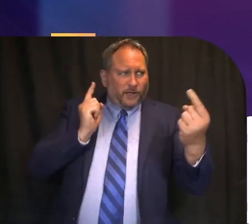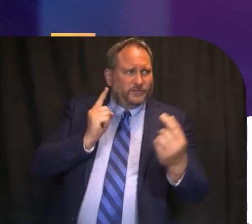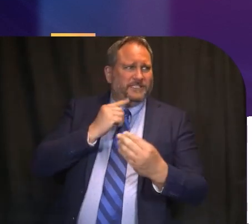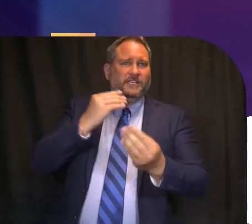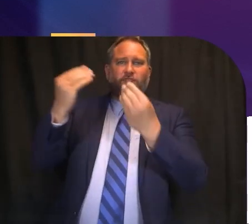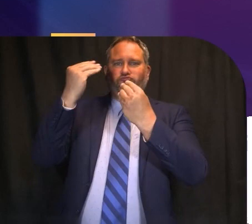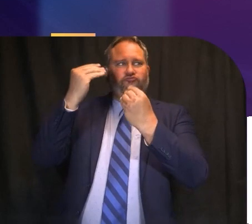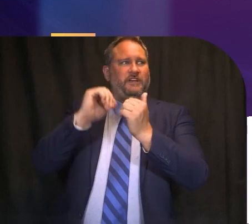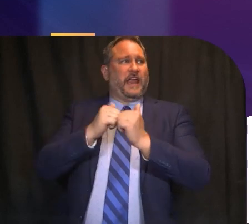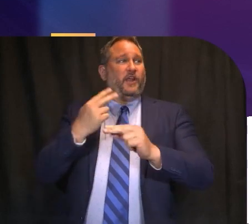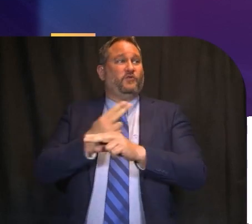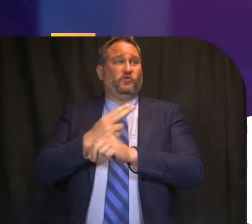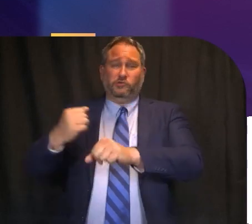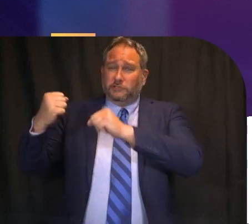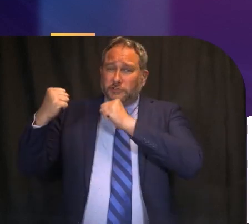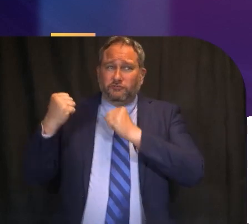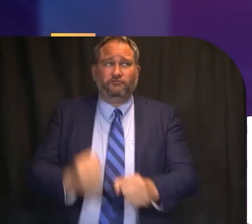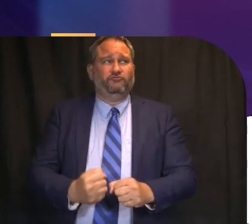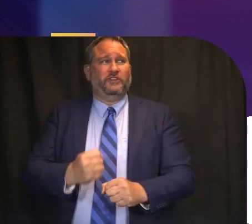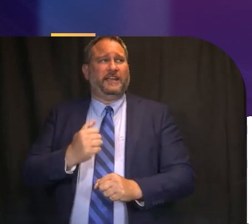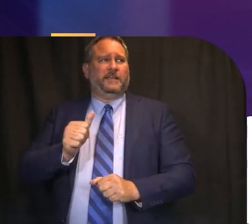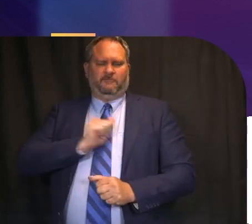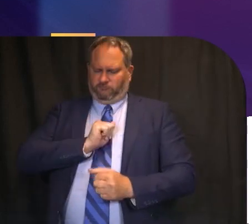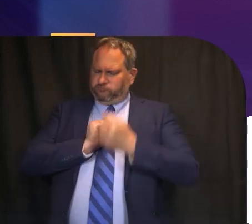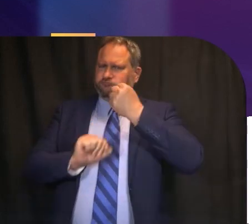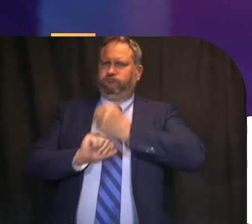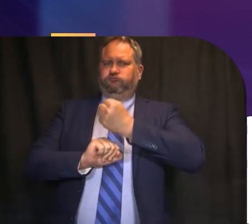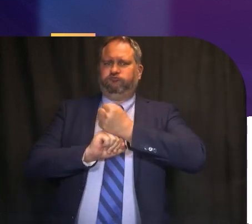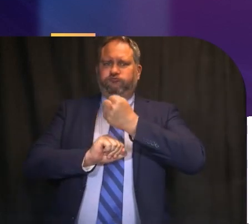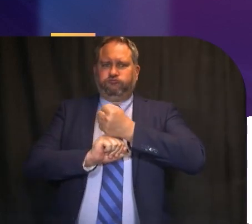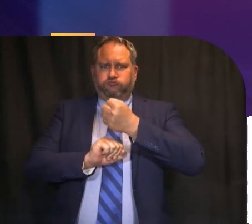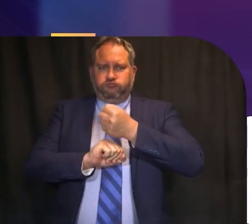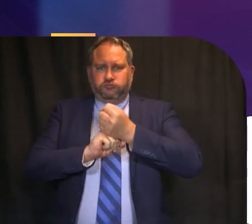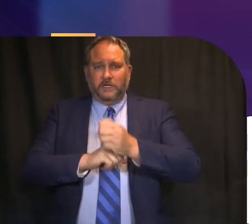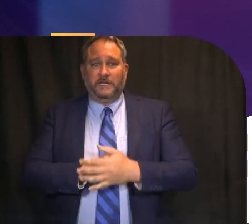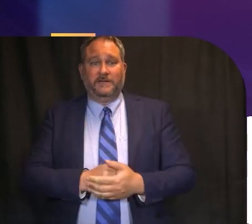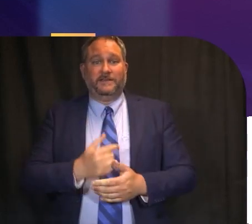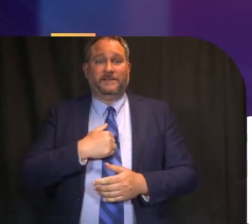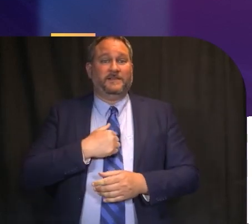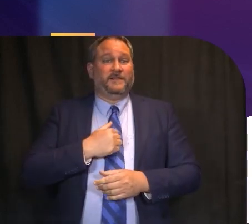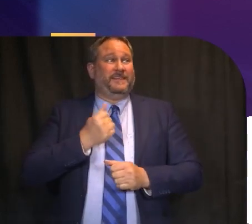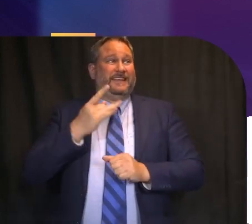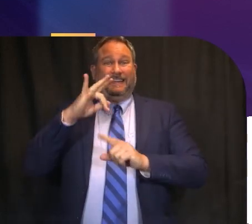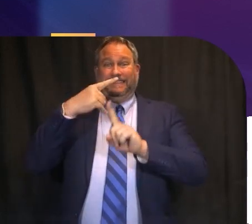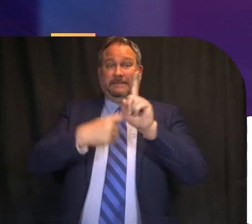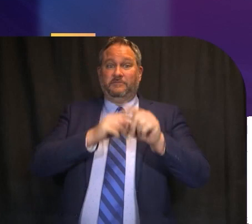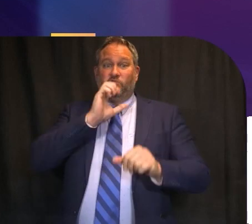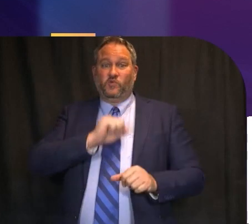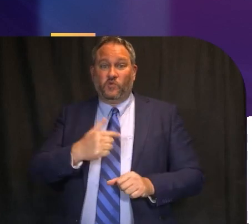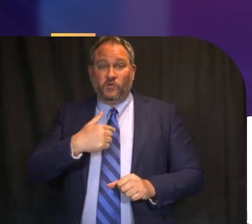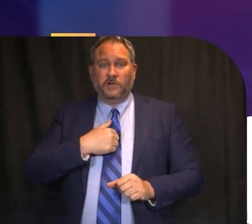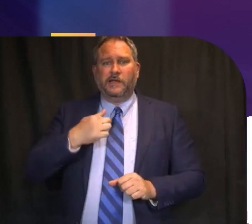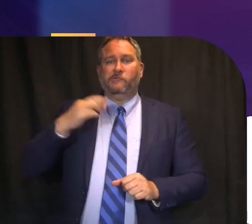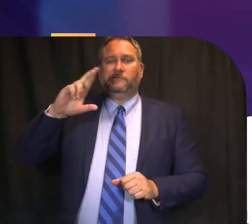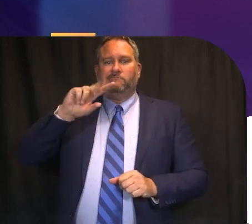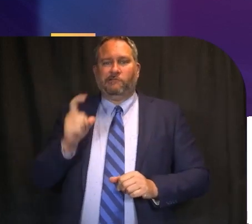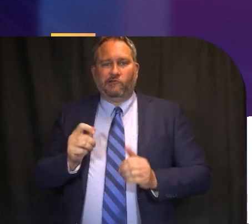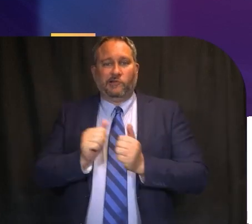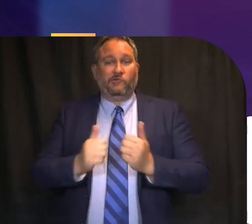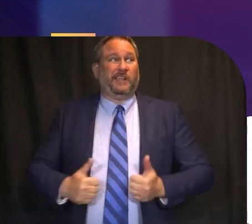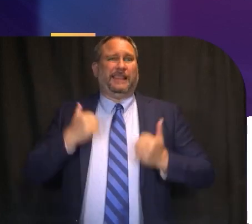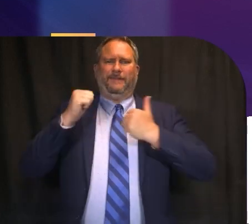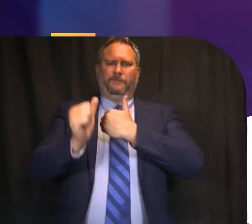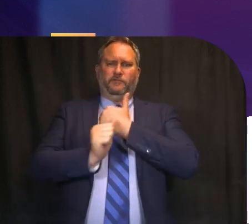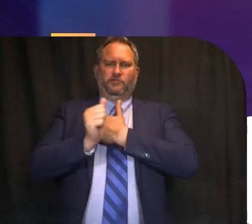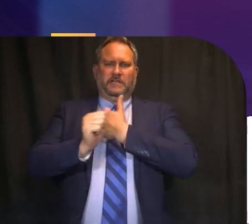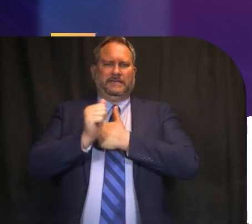self-advocacy. At 18 months old, I was diagnosed with a life-threatening nut allergy that would become a challenge for the rest of my life.